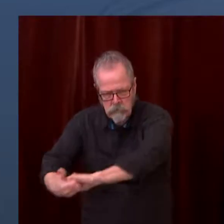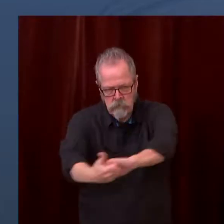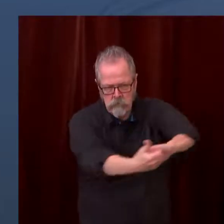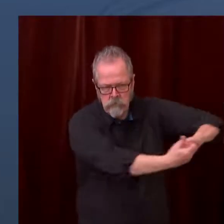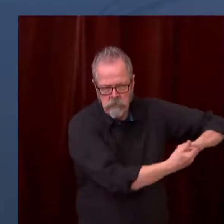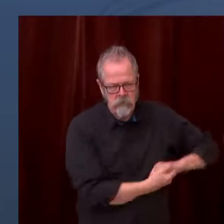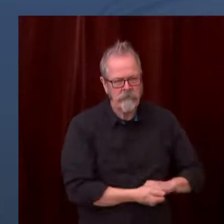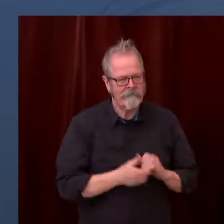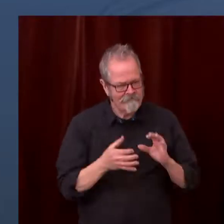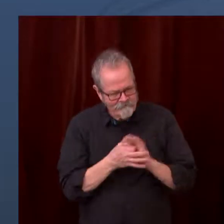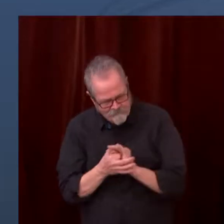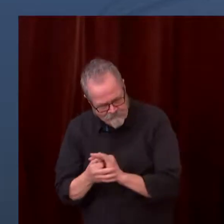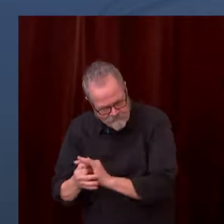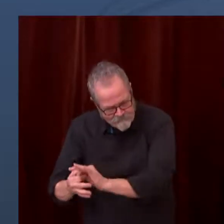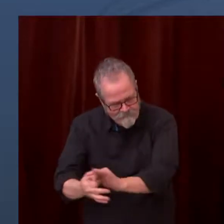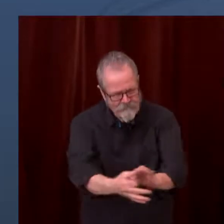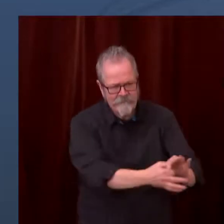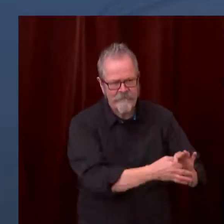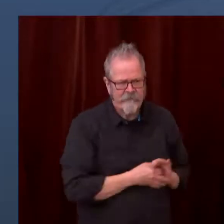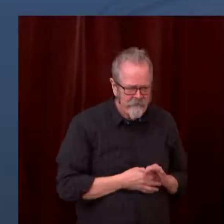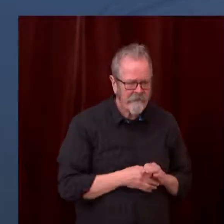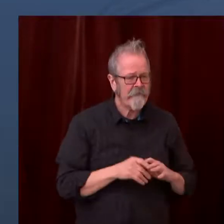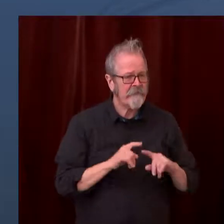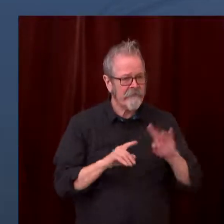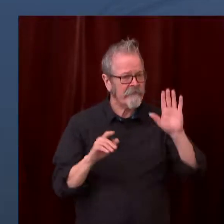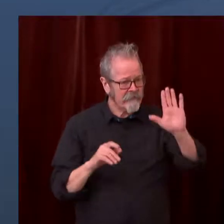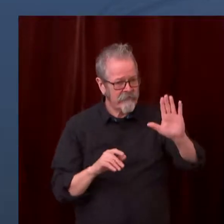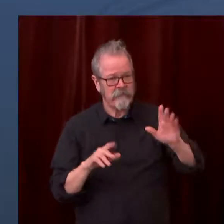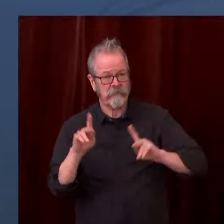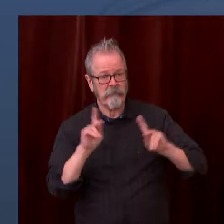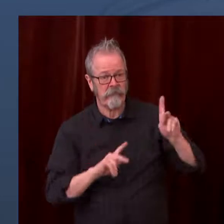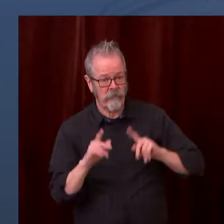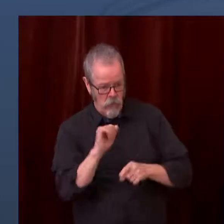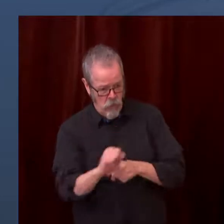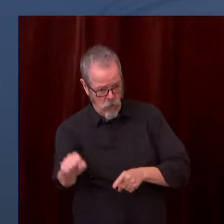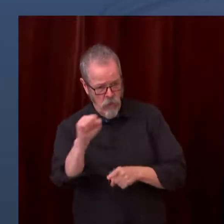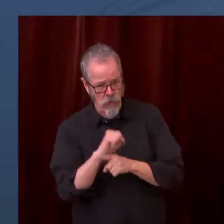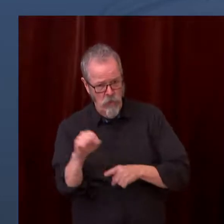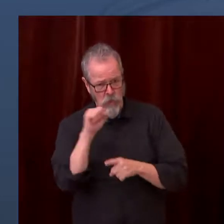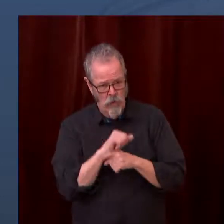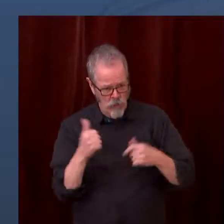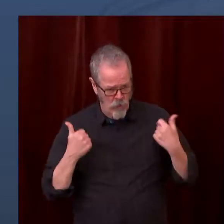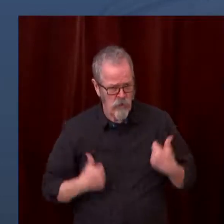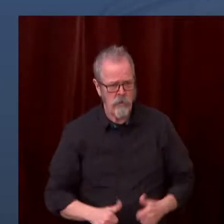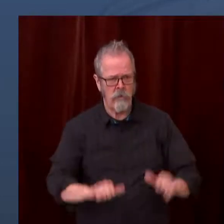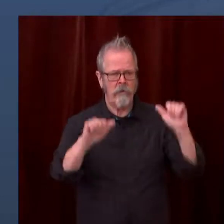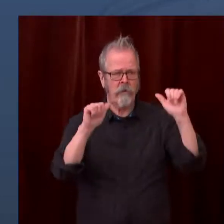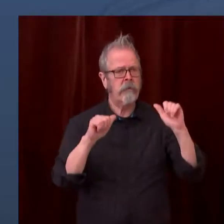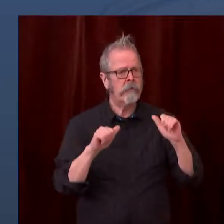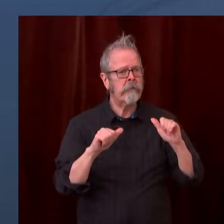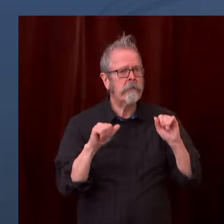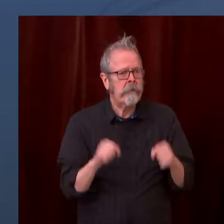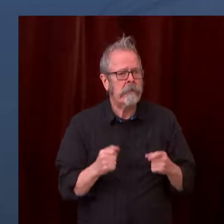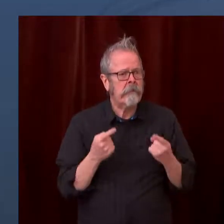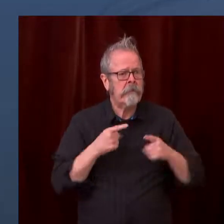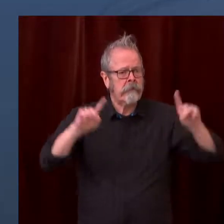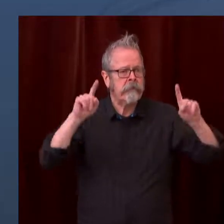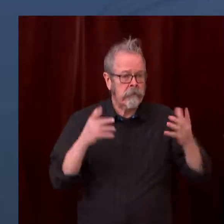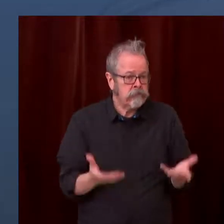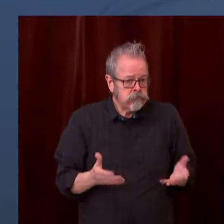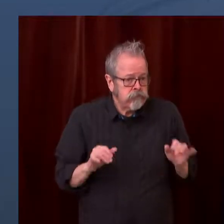educators and superintendents and principals, this can be done. And this is the CDC